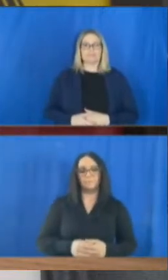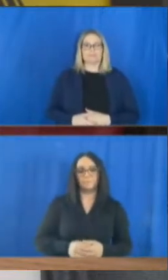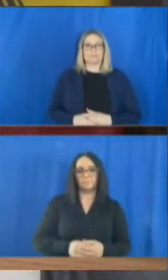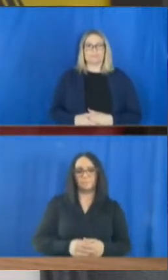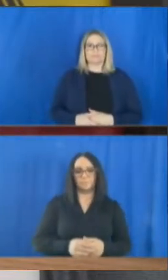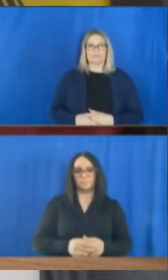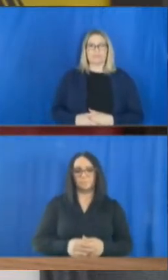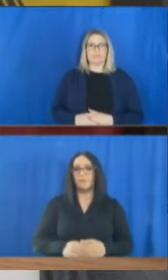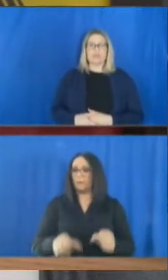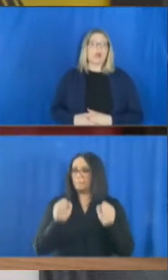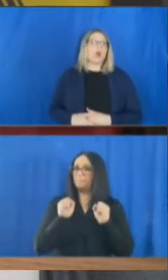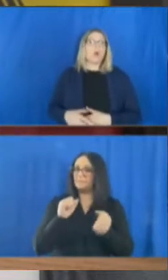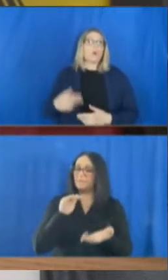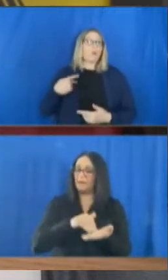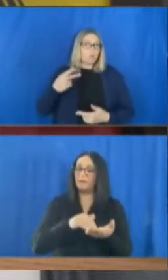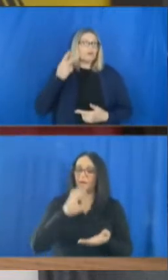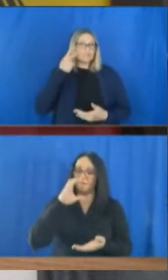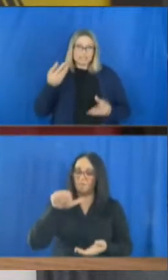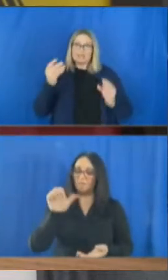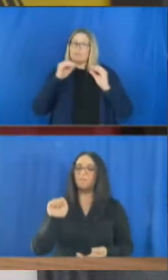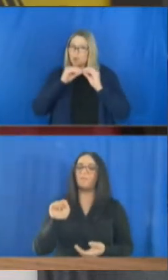those measures in place for the last 2 weeks.